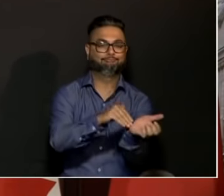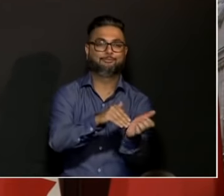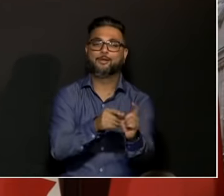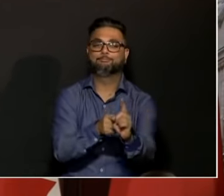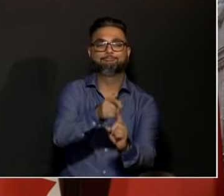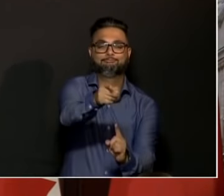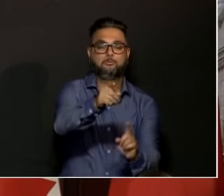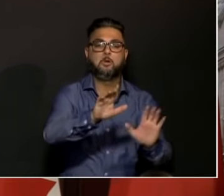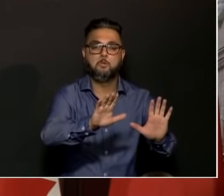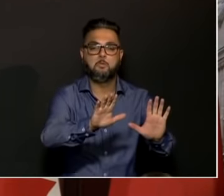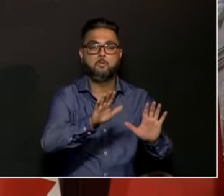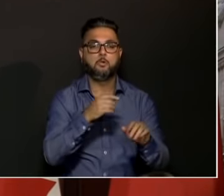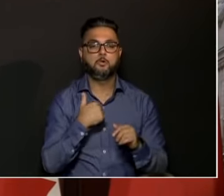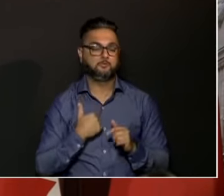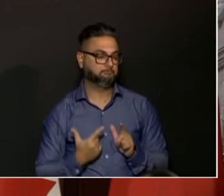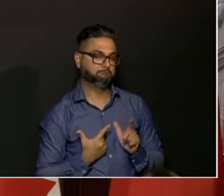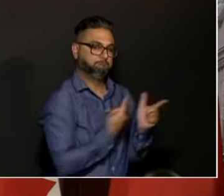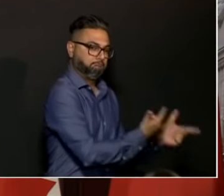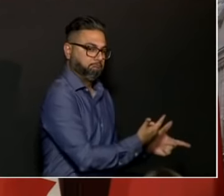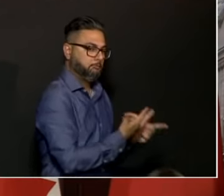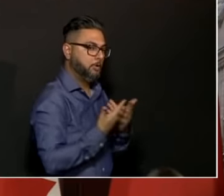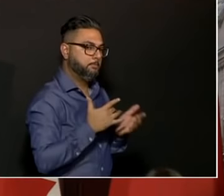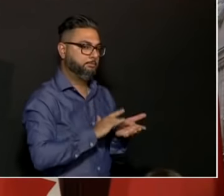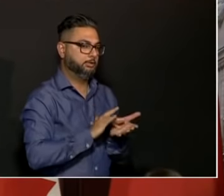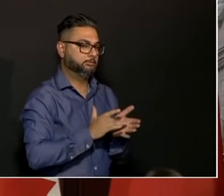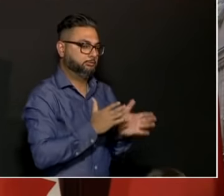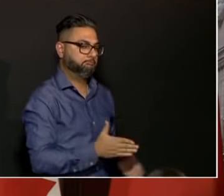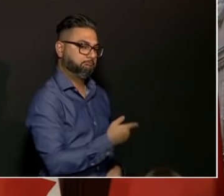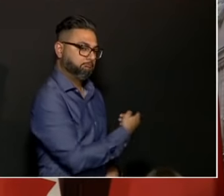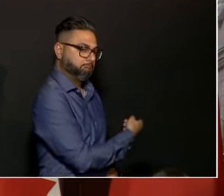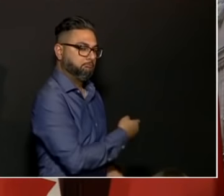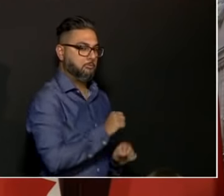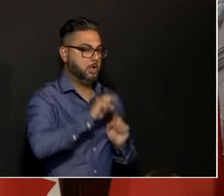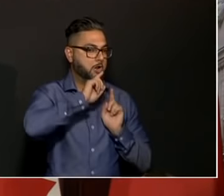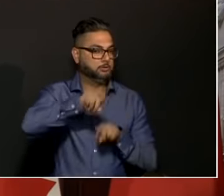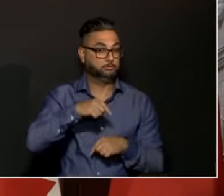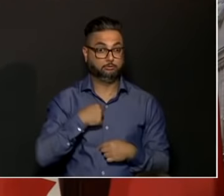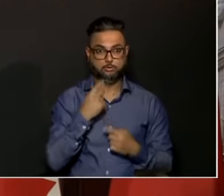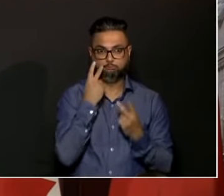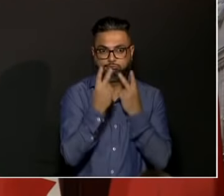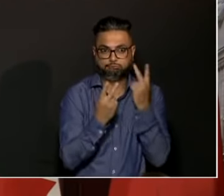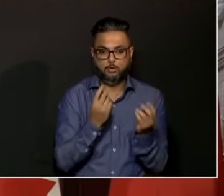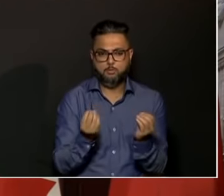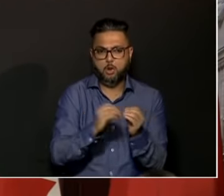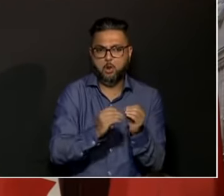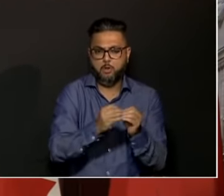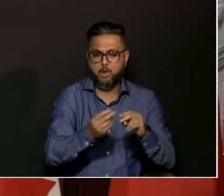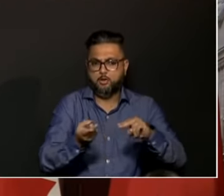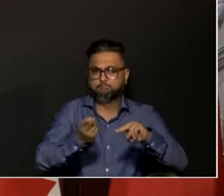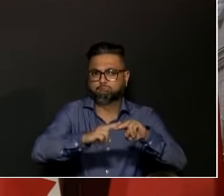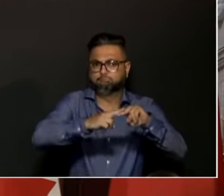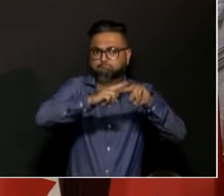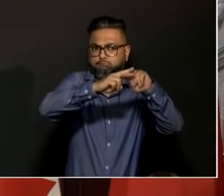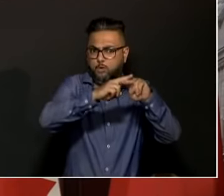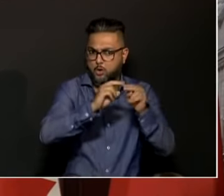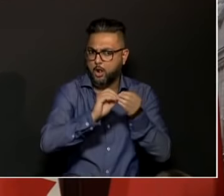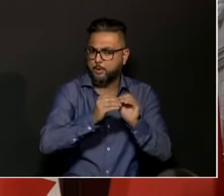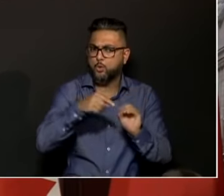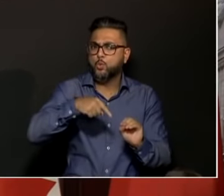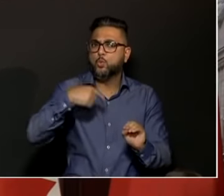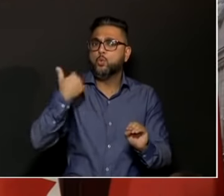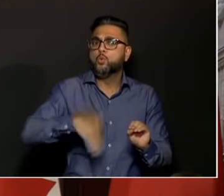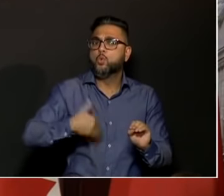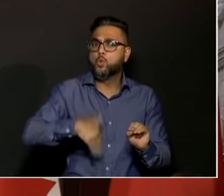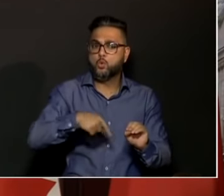answer that one, but I'll tell you, we're seeing the cases jump literally in a 2-week span. Under 100 jumps